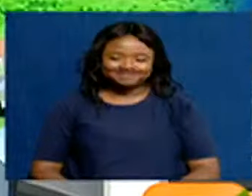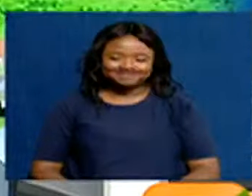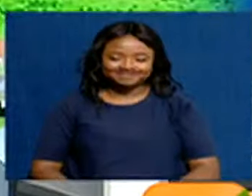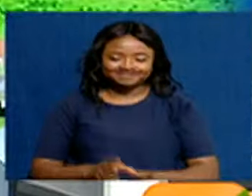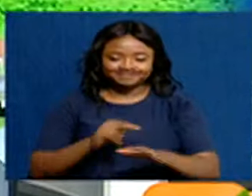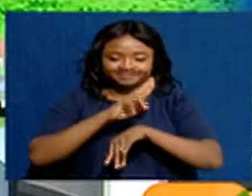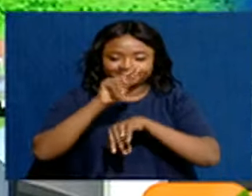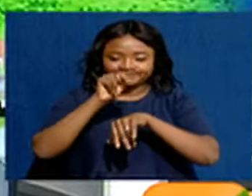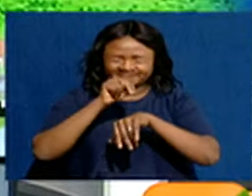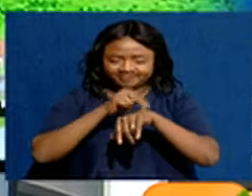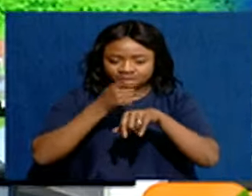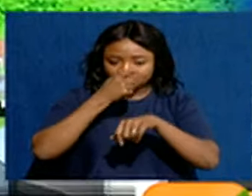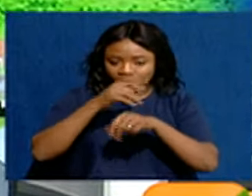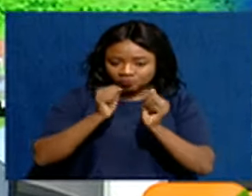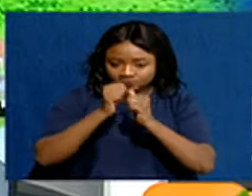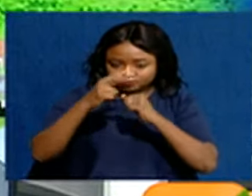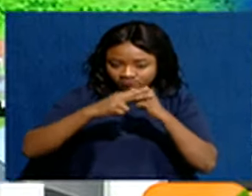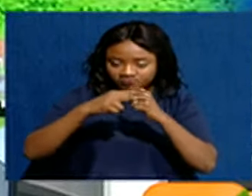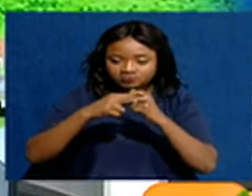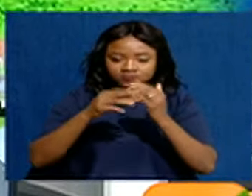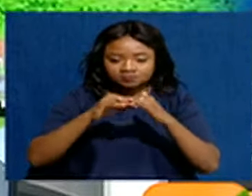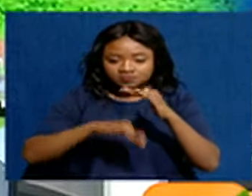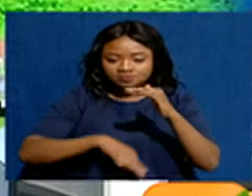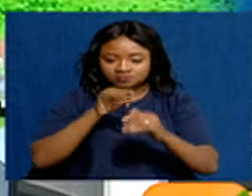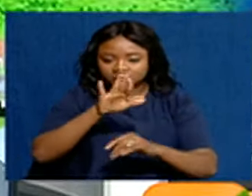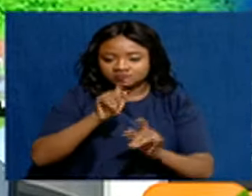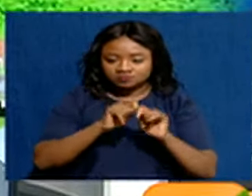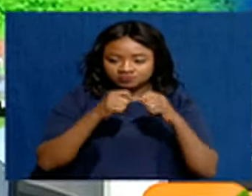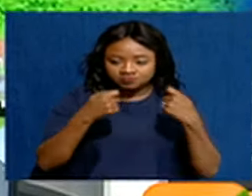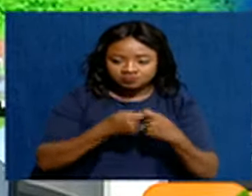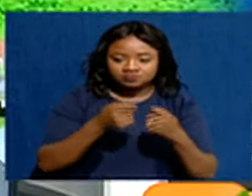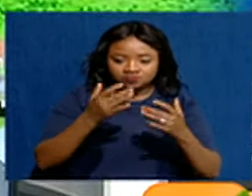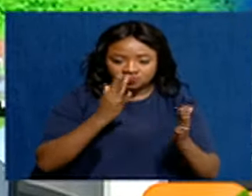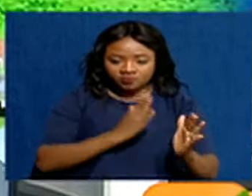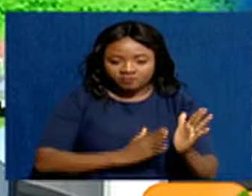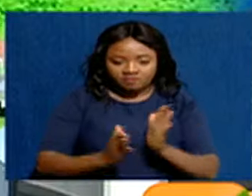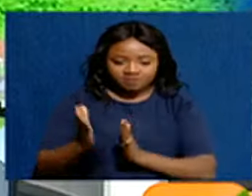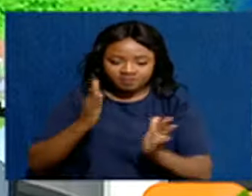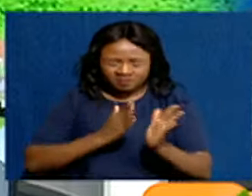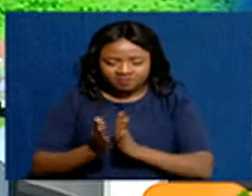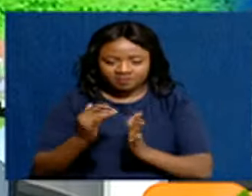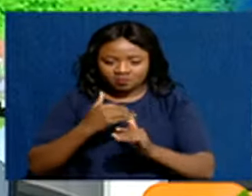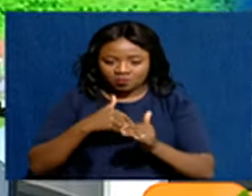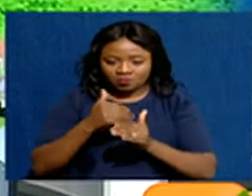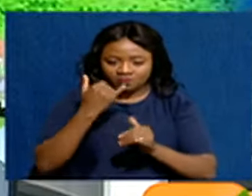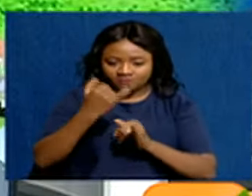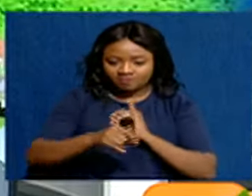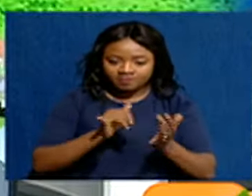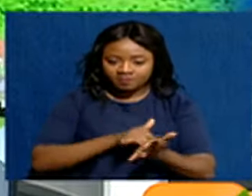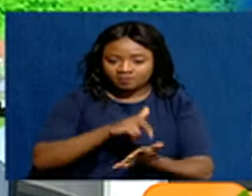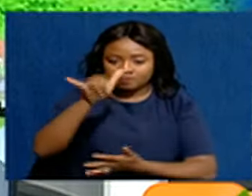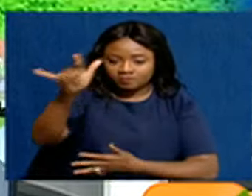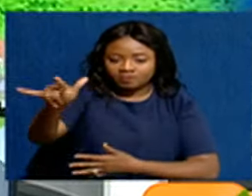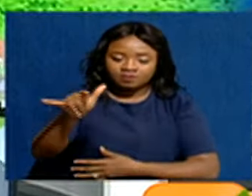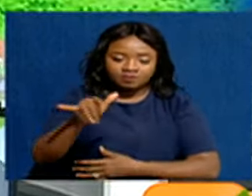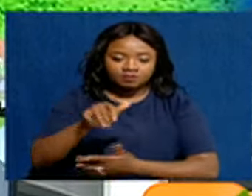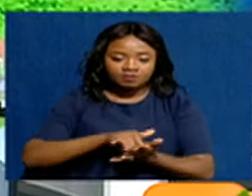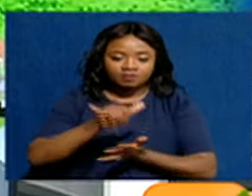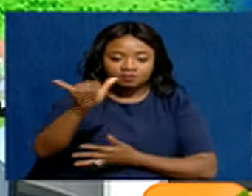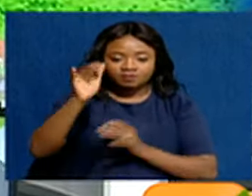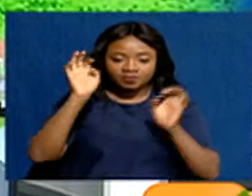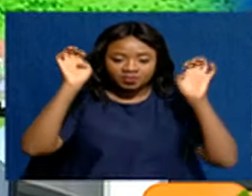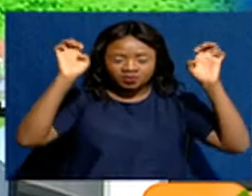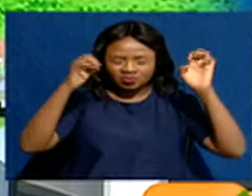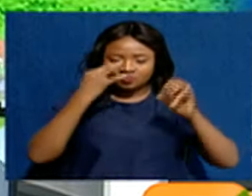The National Under-17 Women Football Team, the Junior Starlets, are finalizing preparations ahead of departure for Ethiopia Wednesday, ahead of